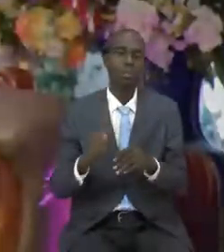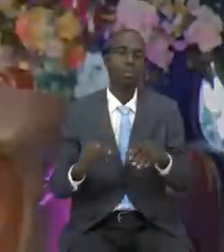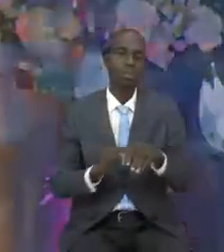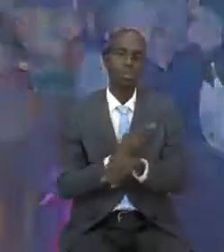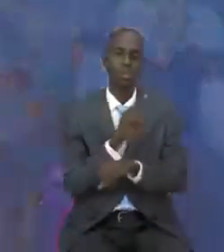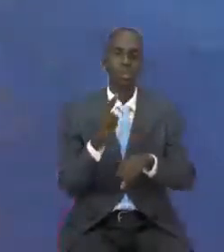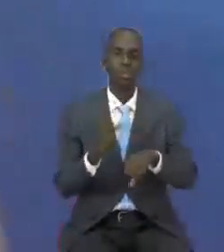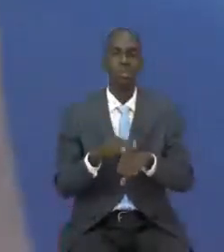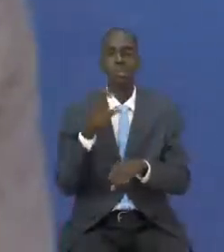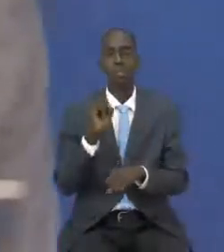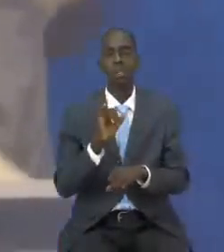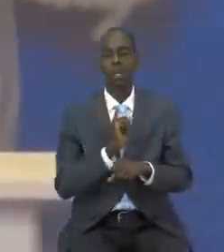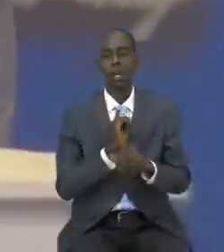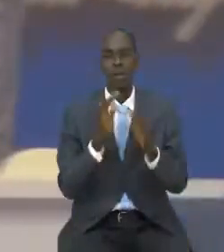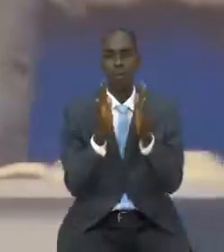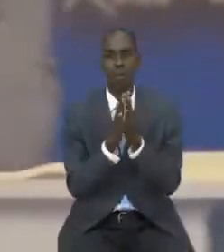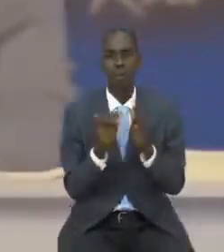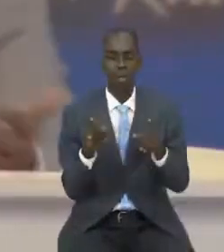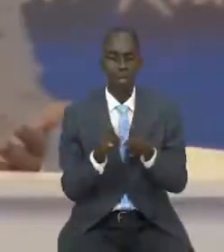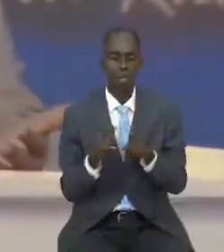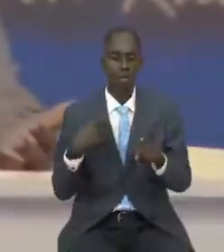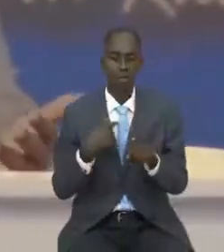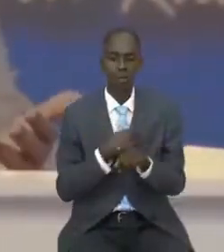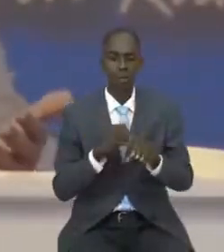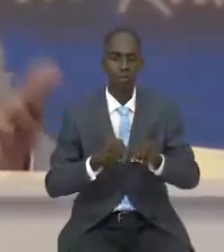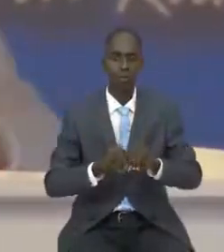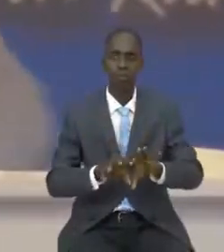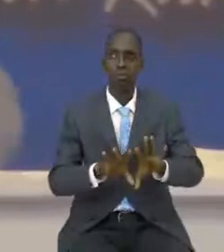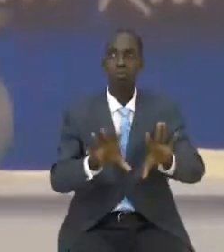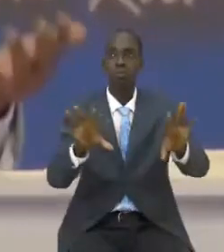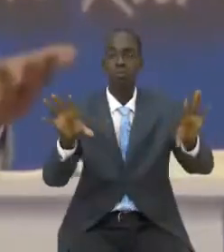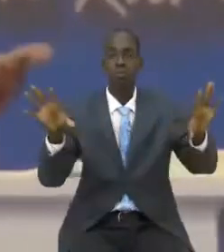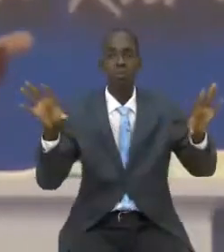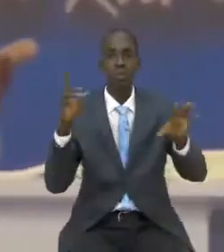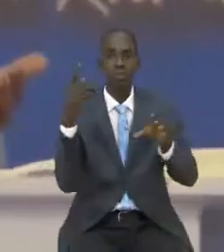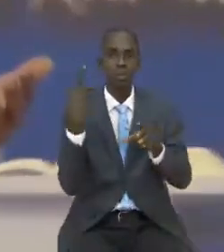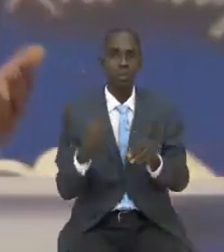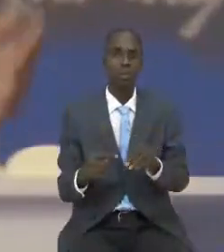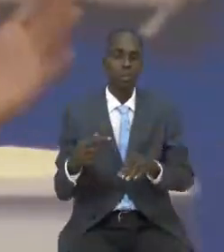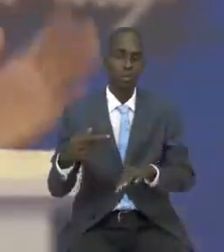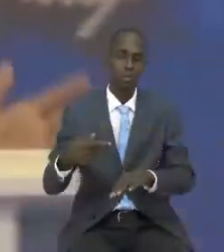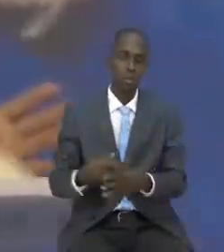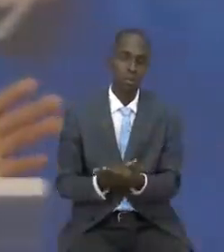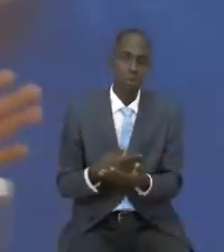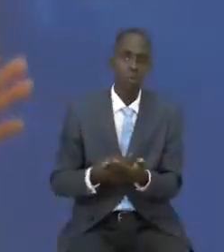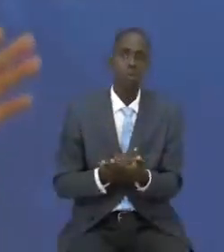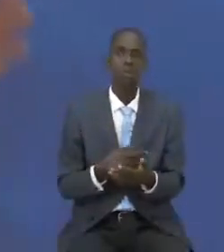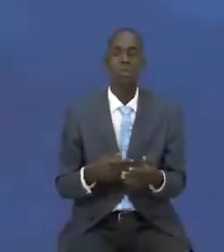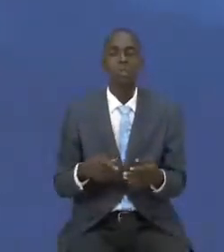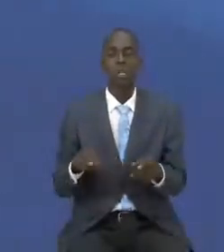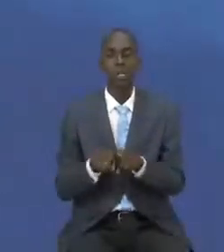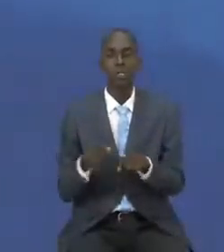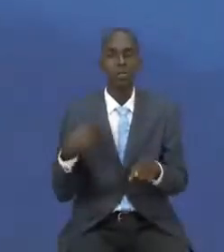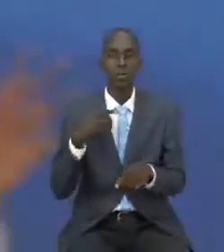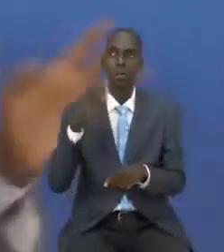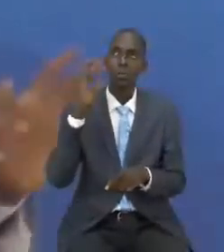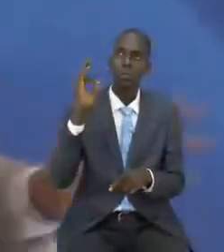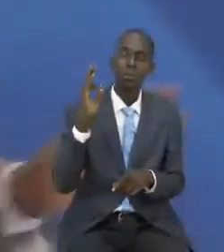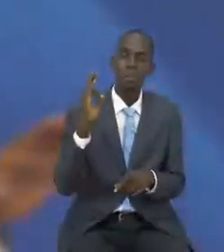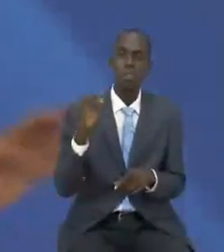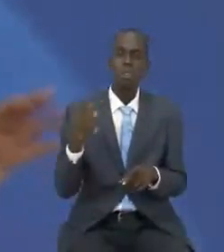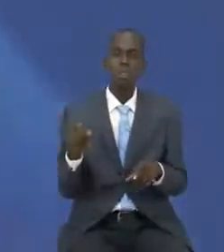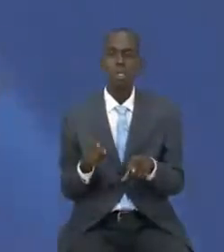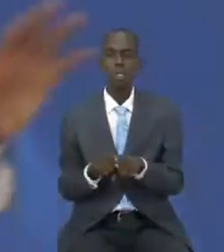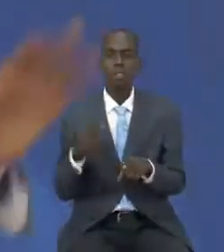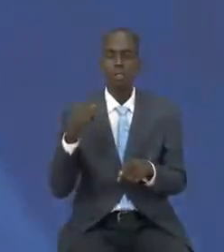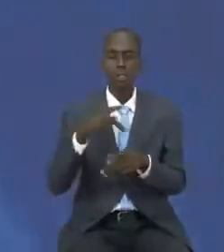I pray, as we spread the gospel, as we preach the word, as a professional, as a preacher,